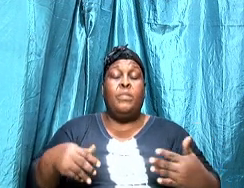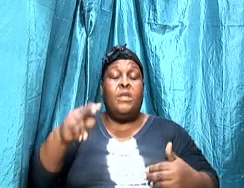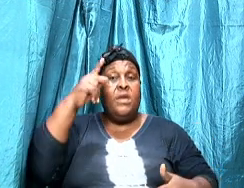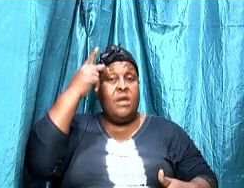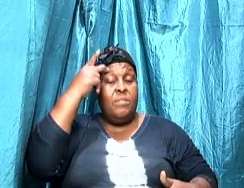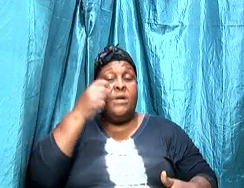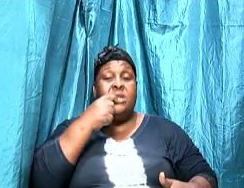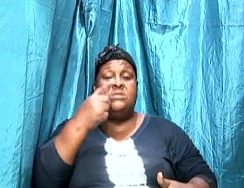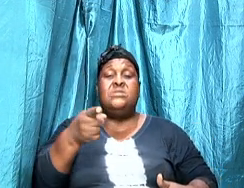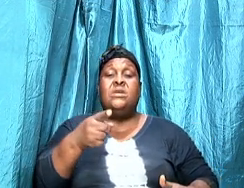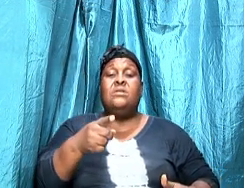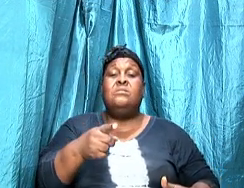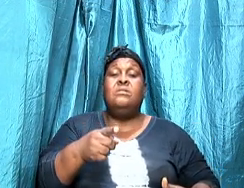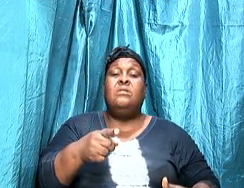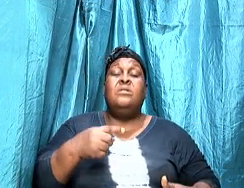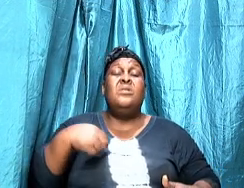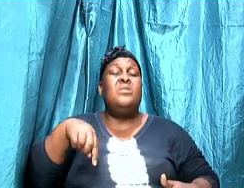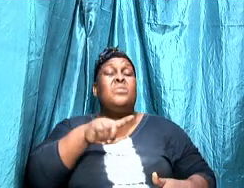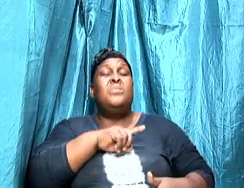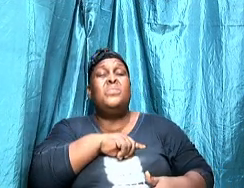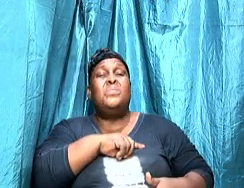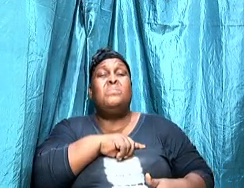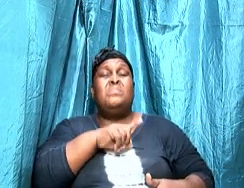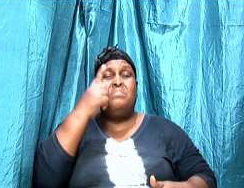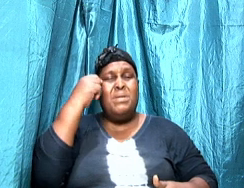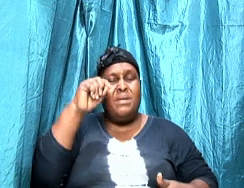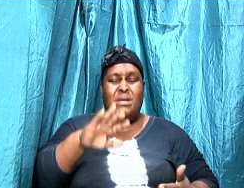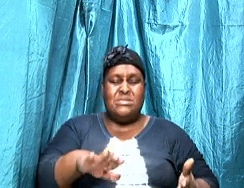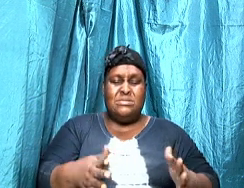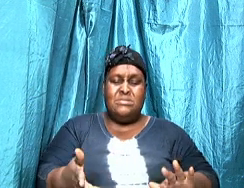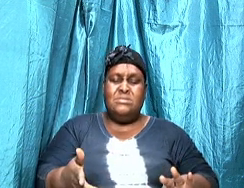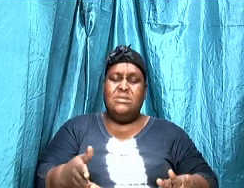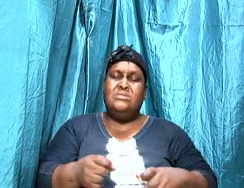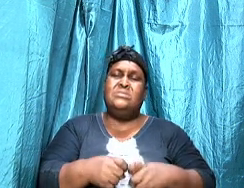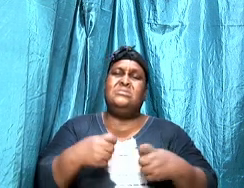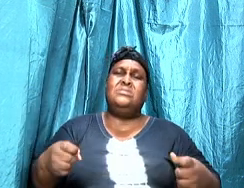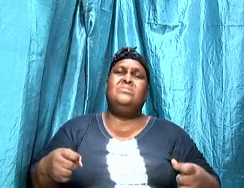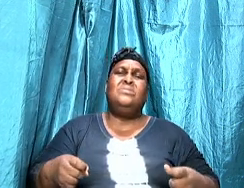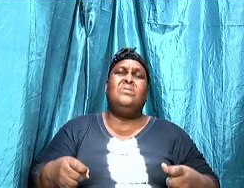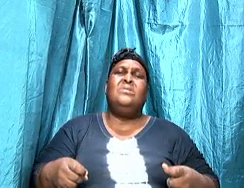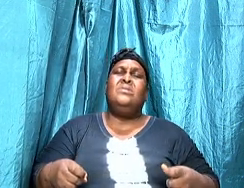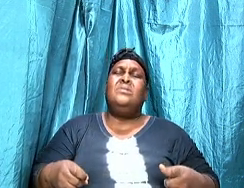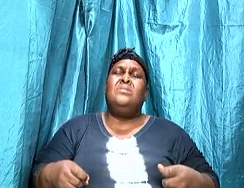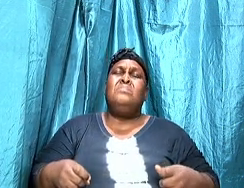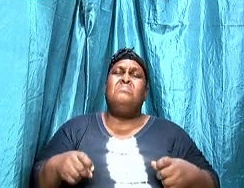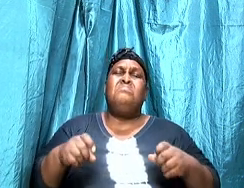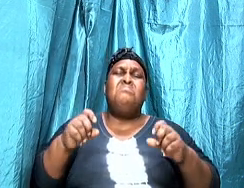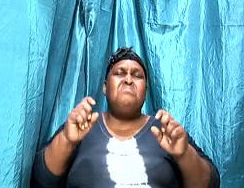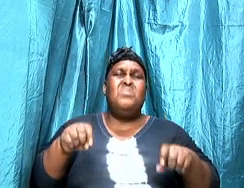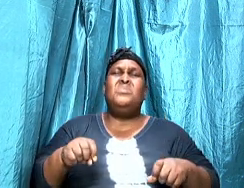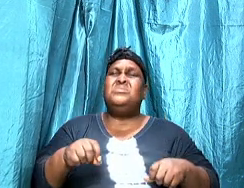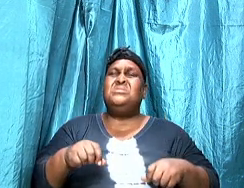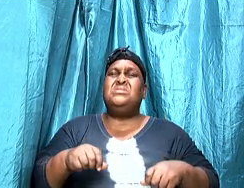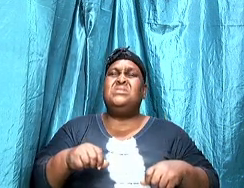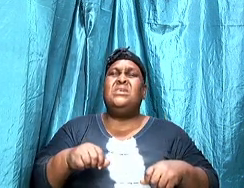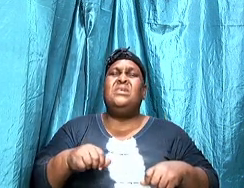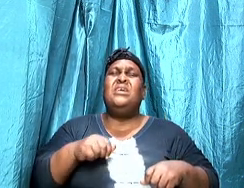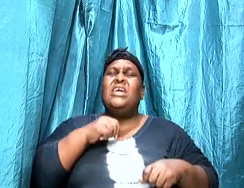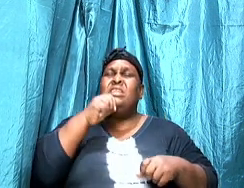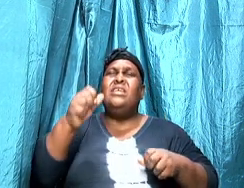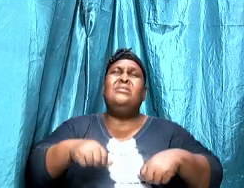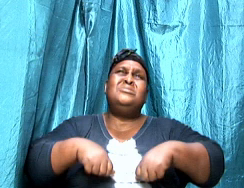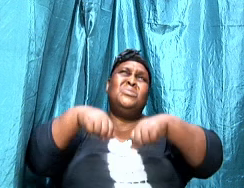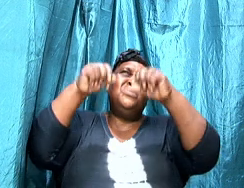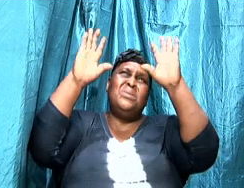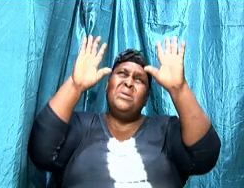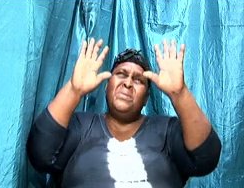that we shouldn't, because we are dead to sin, we shouldn't yield our members. You know, we shouldn't yield our members